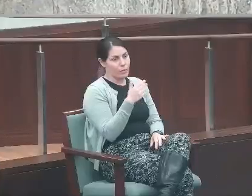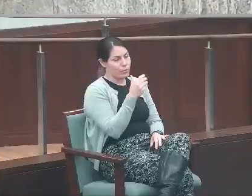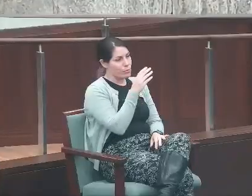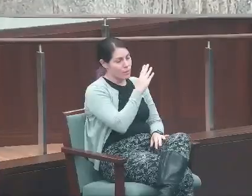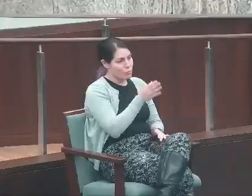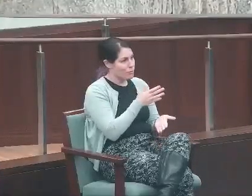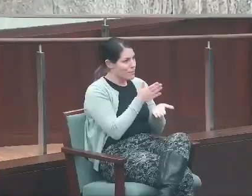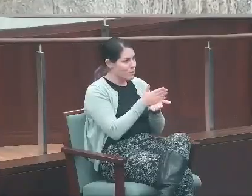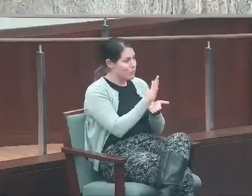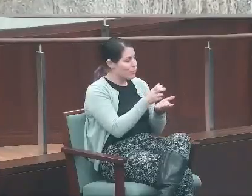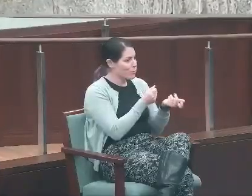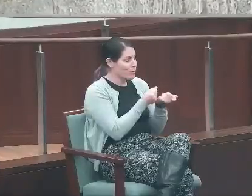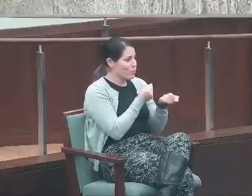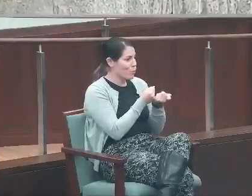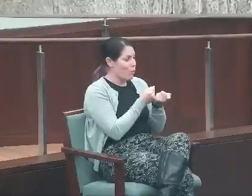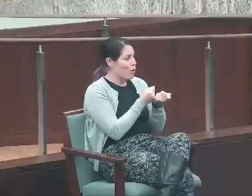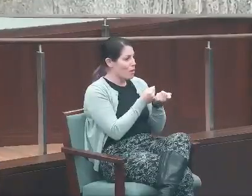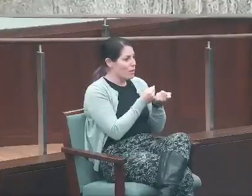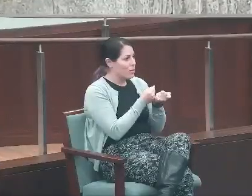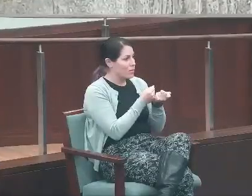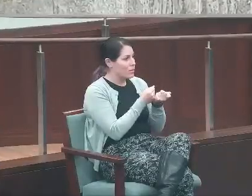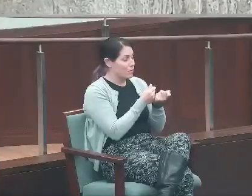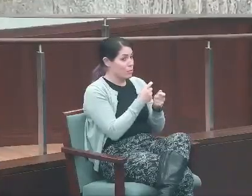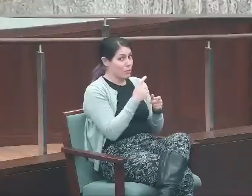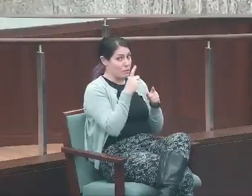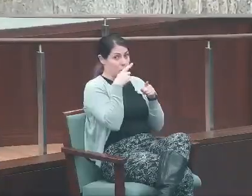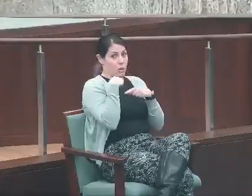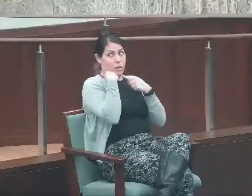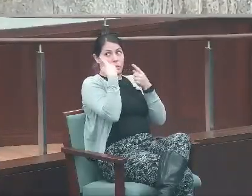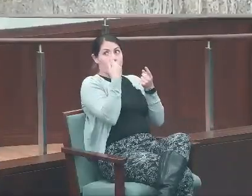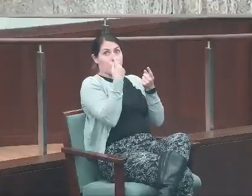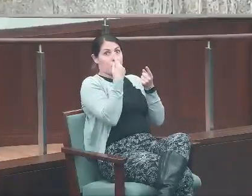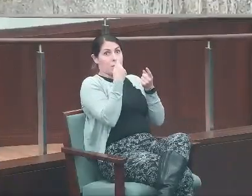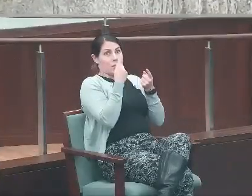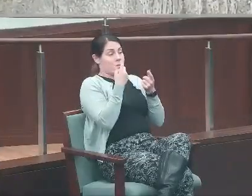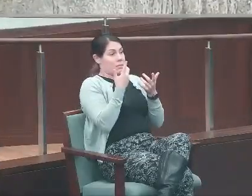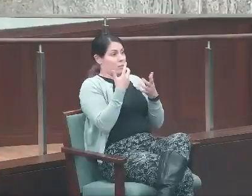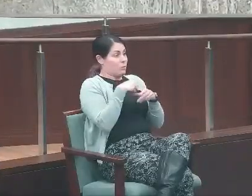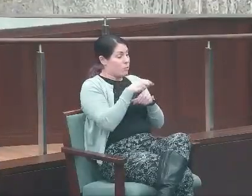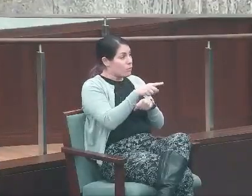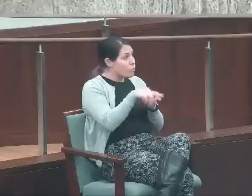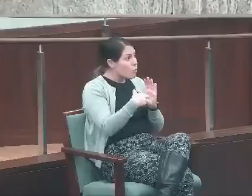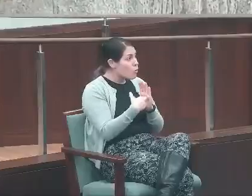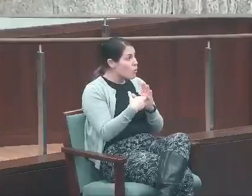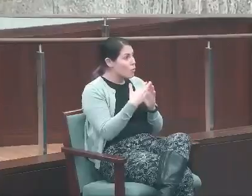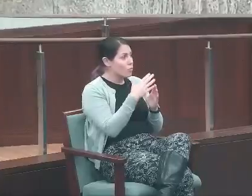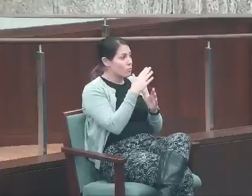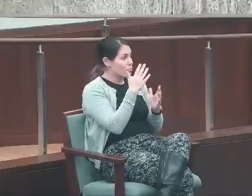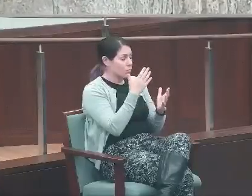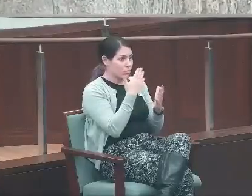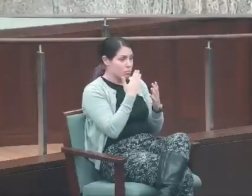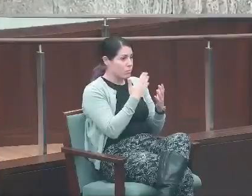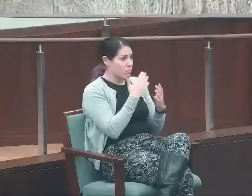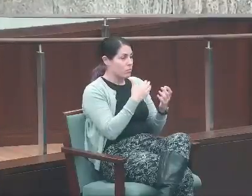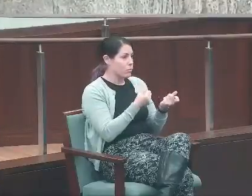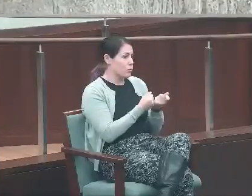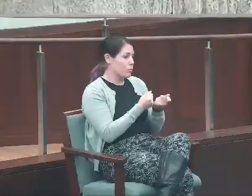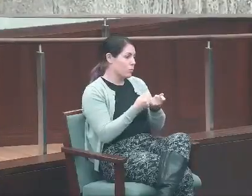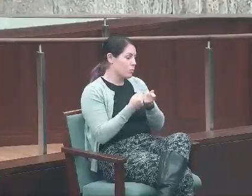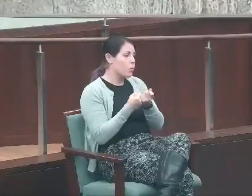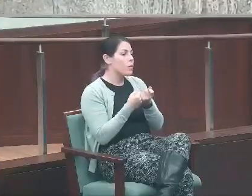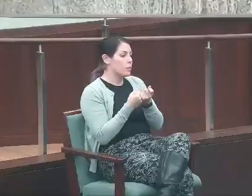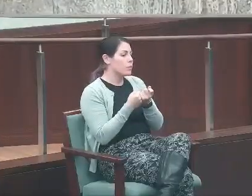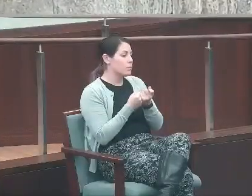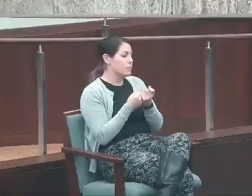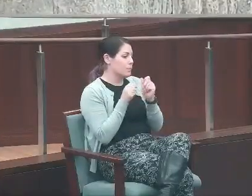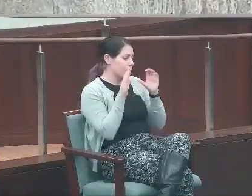the last, for as long as you've been in your position, I'm not going to say how long that was, has been tremendous and